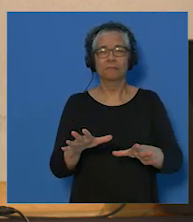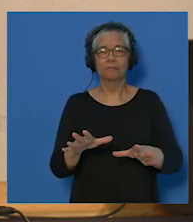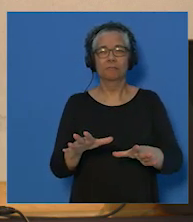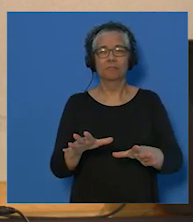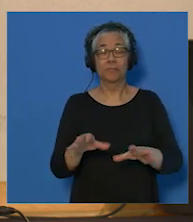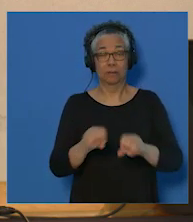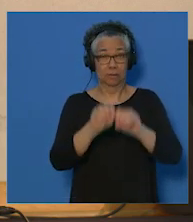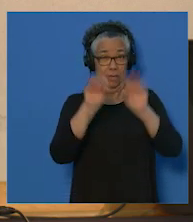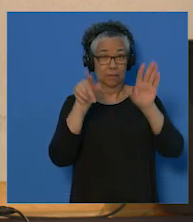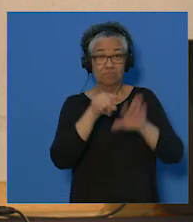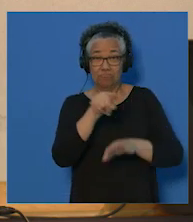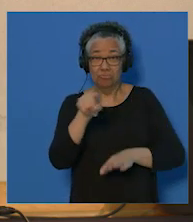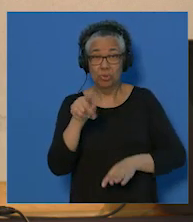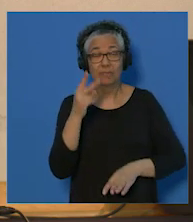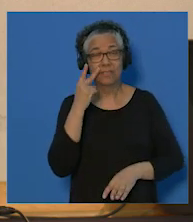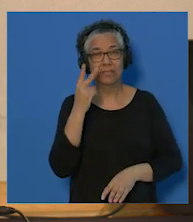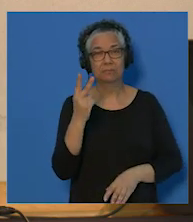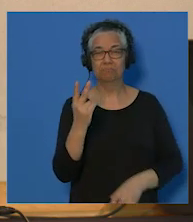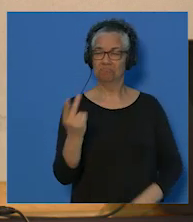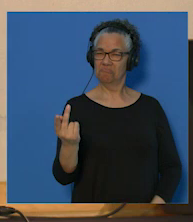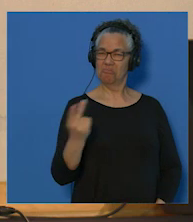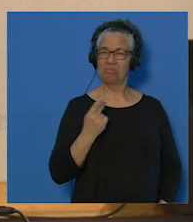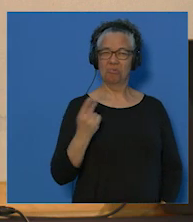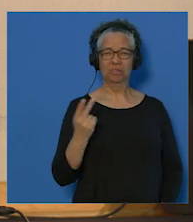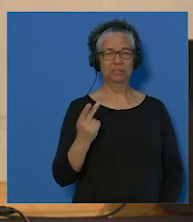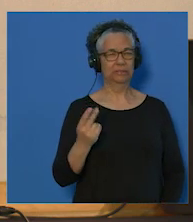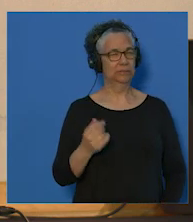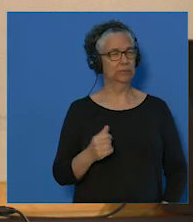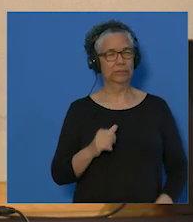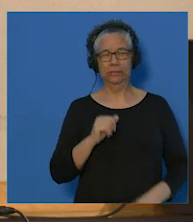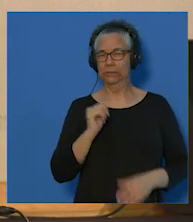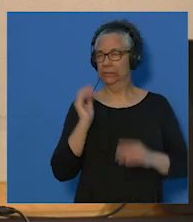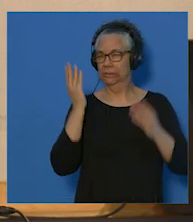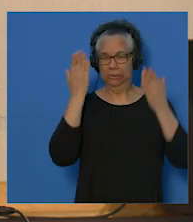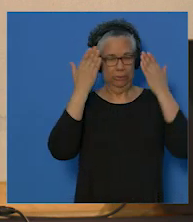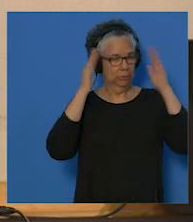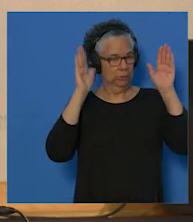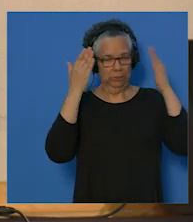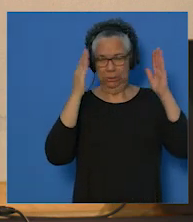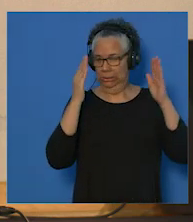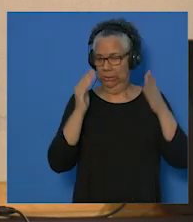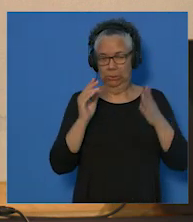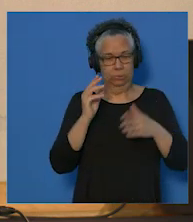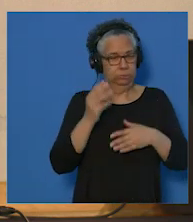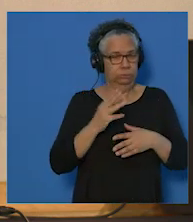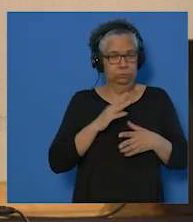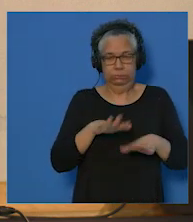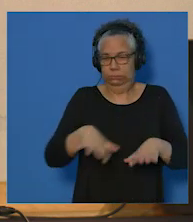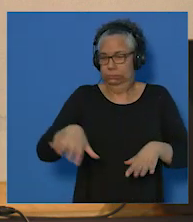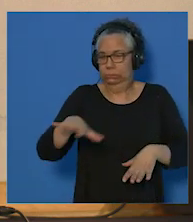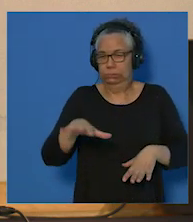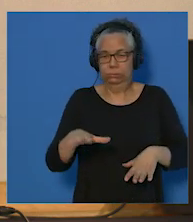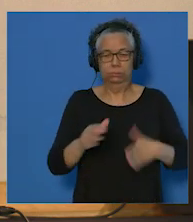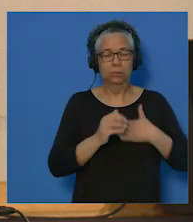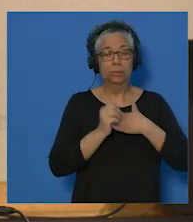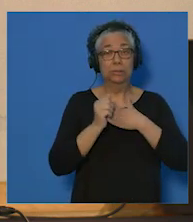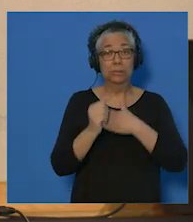And clearly you have seen that we are in uncharted waters. And so leadership many